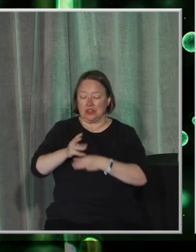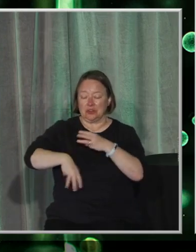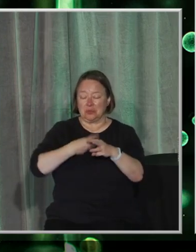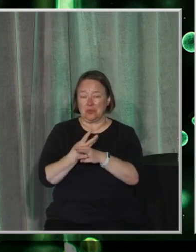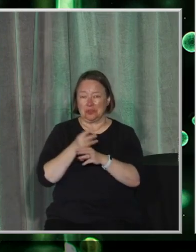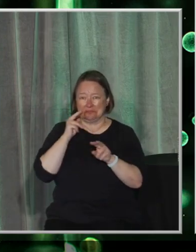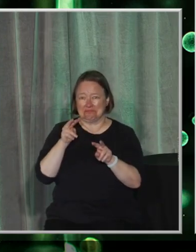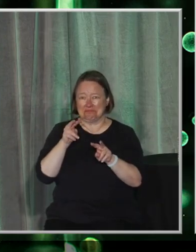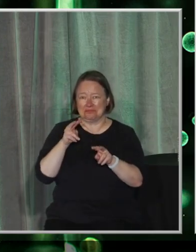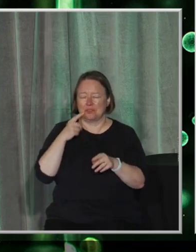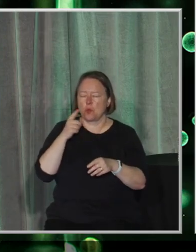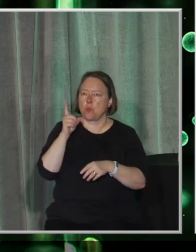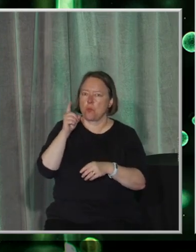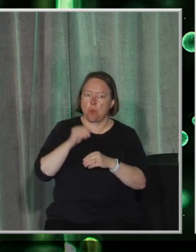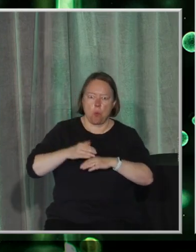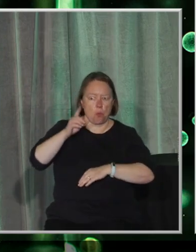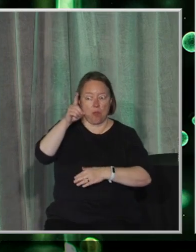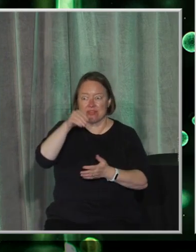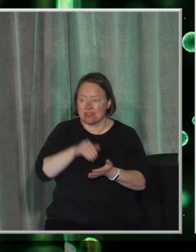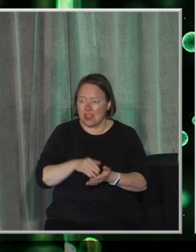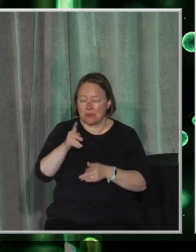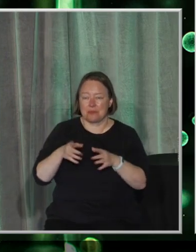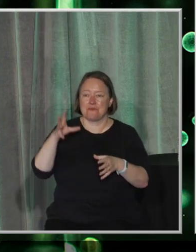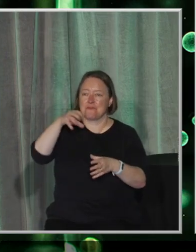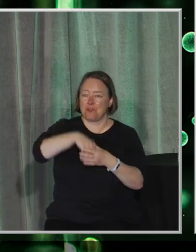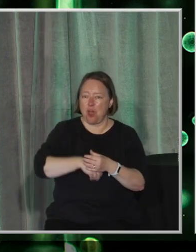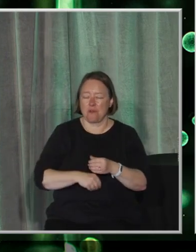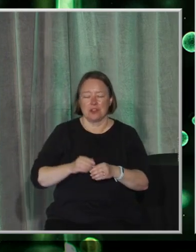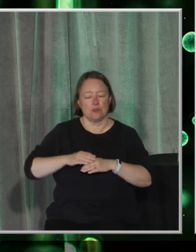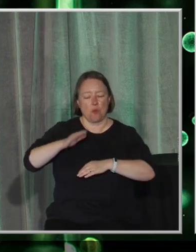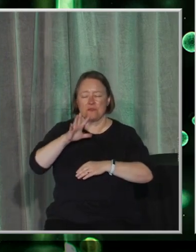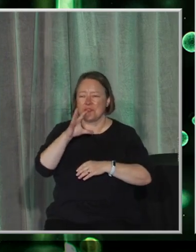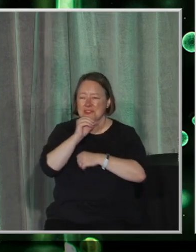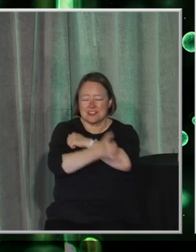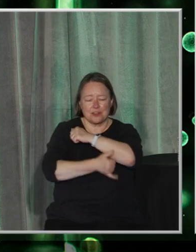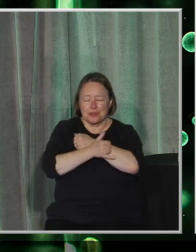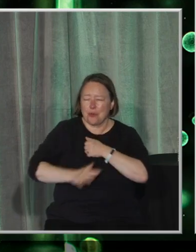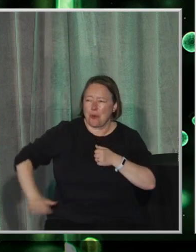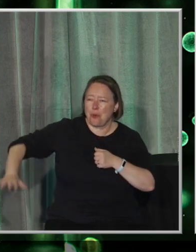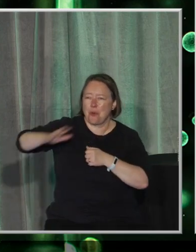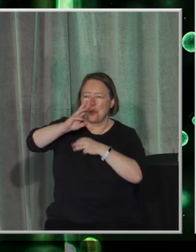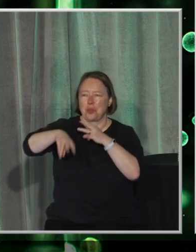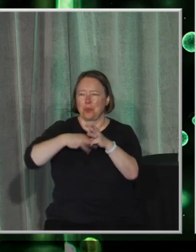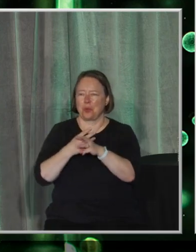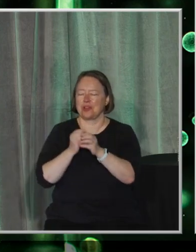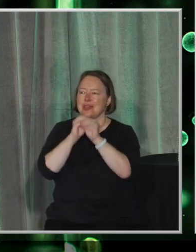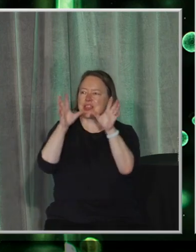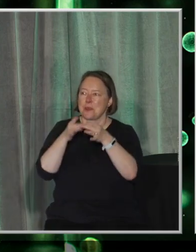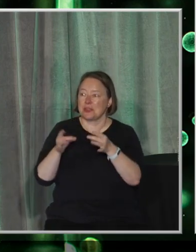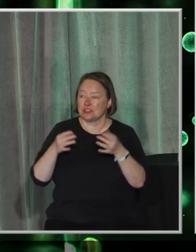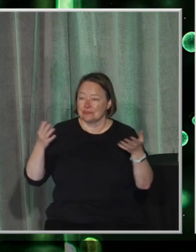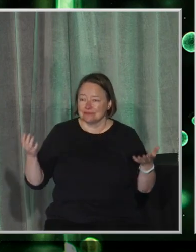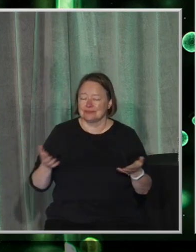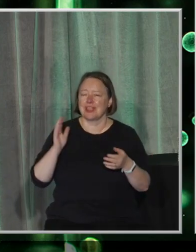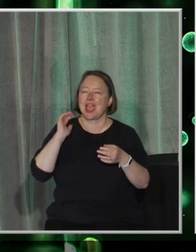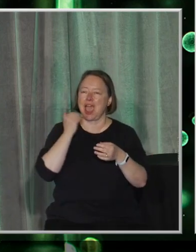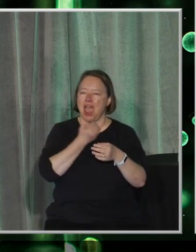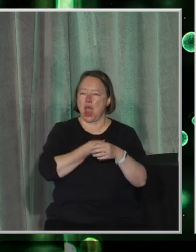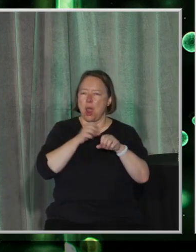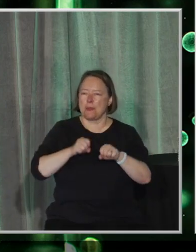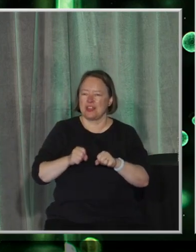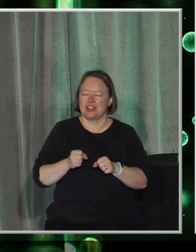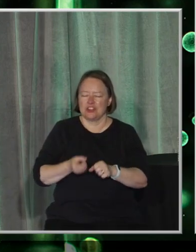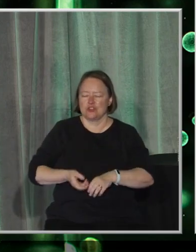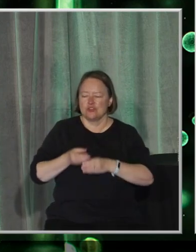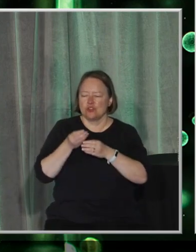with over 1,000 participants engaged in over 50 countries around the world, the message is clear. Our ability to solve